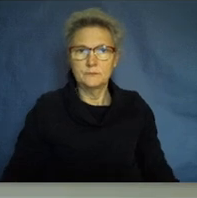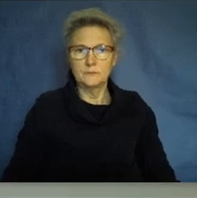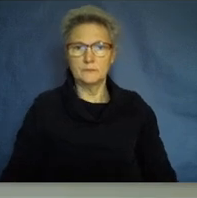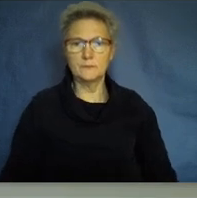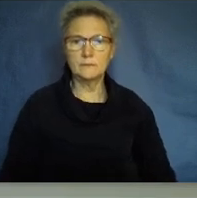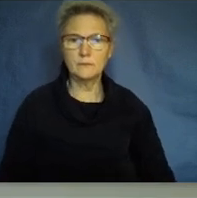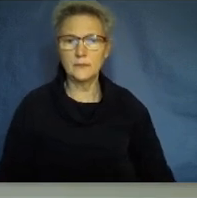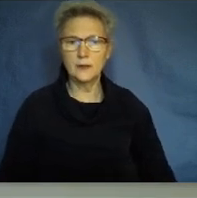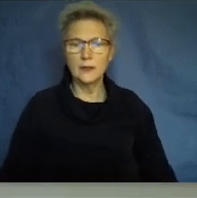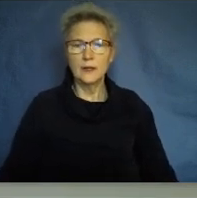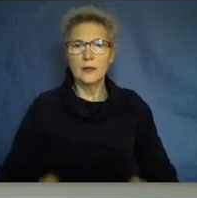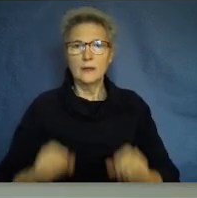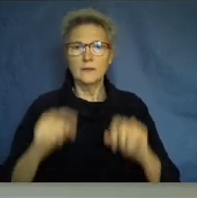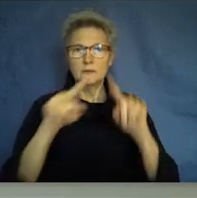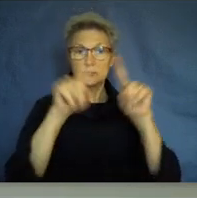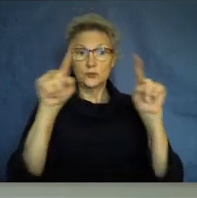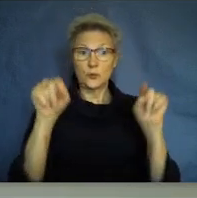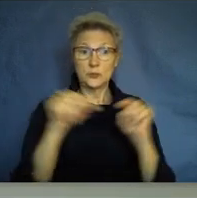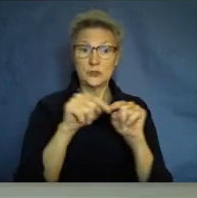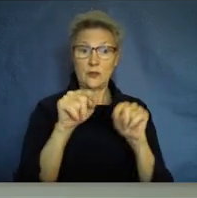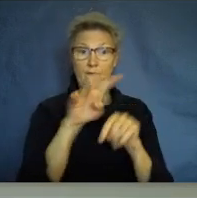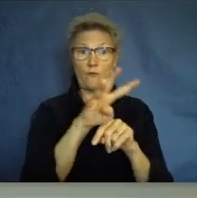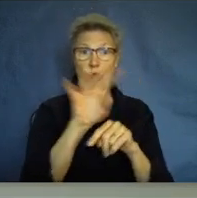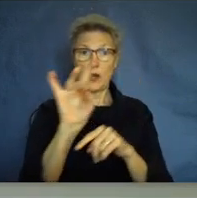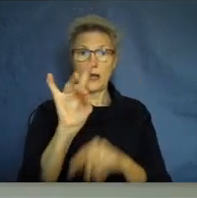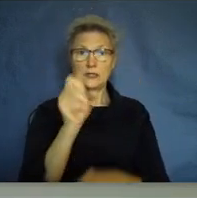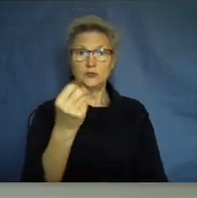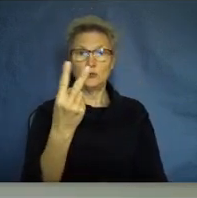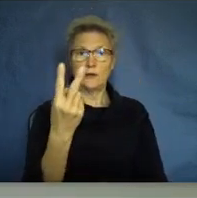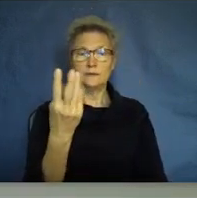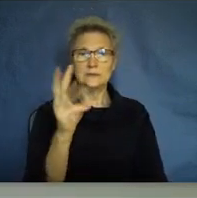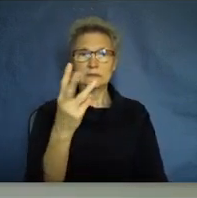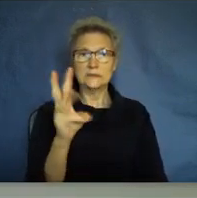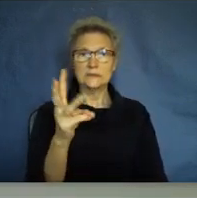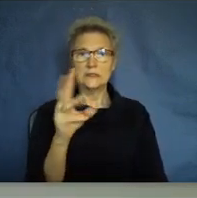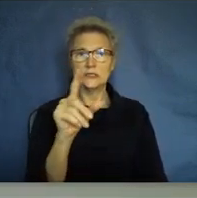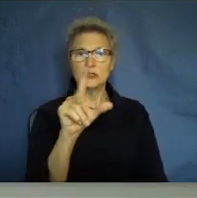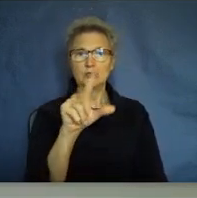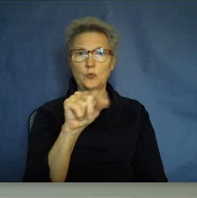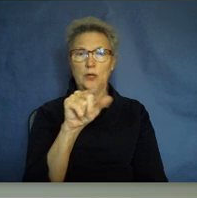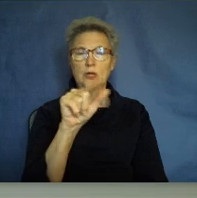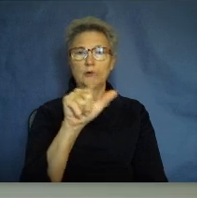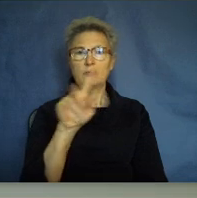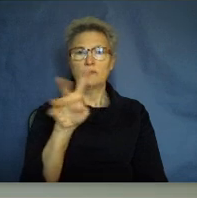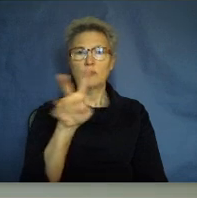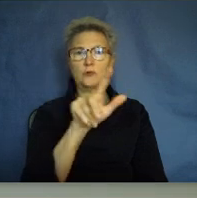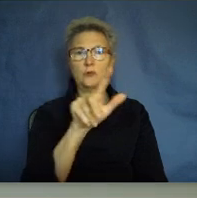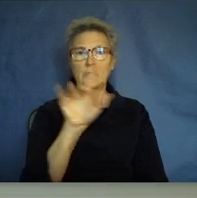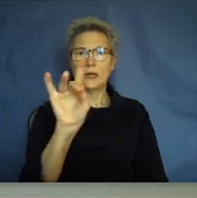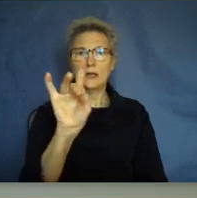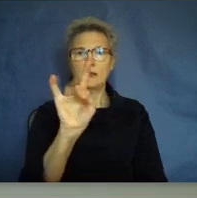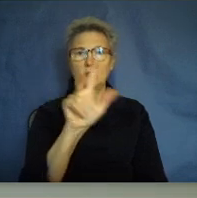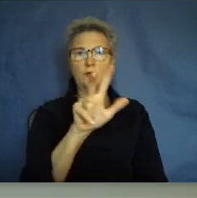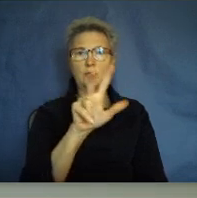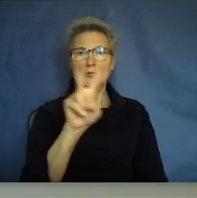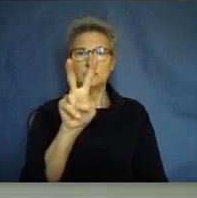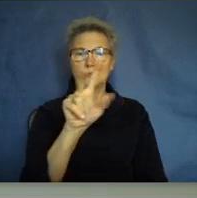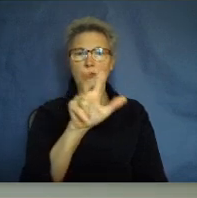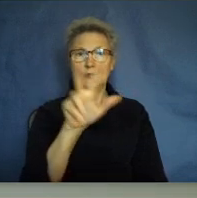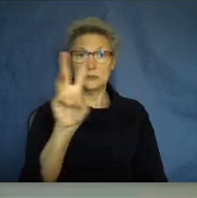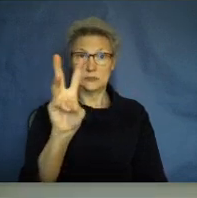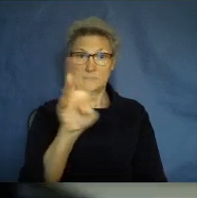I see that the squares that are 4, 8, 12, 16, 20, 24, 28, 32, 36,